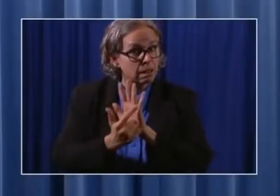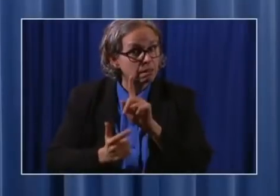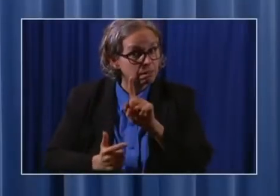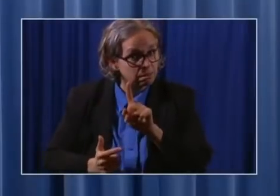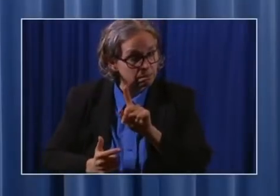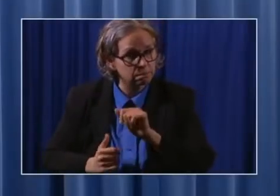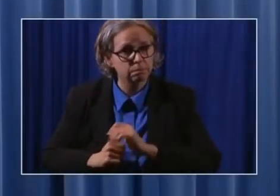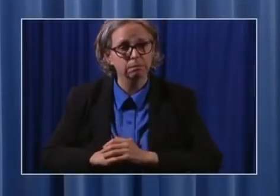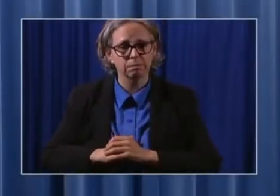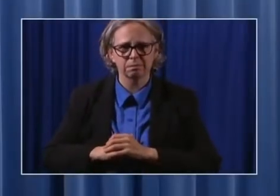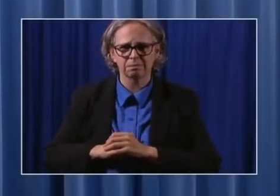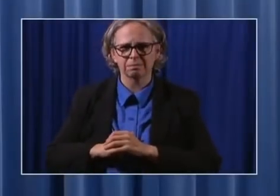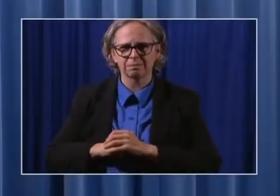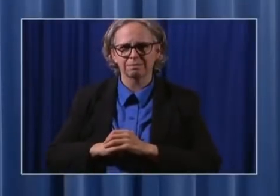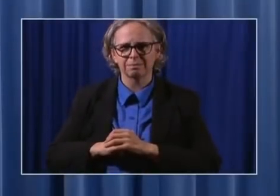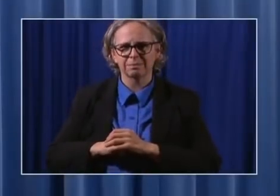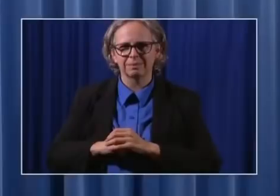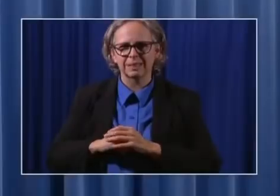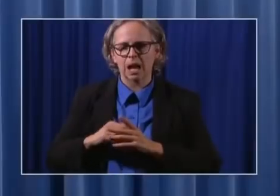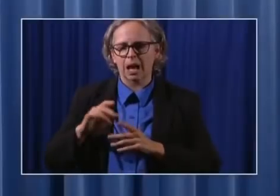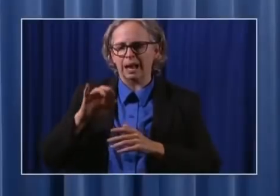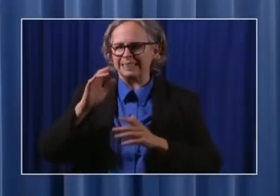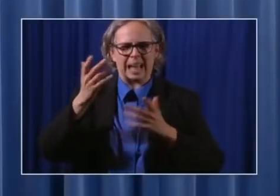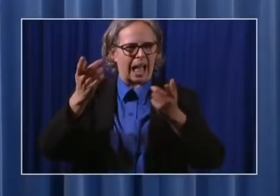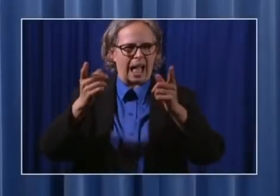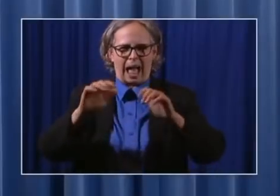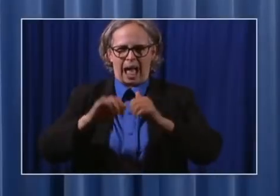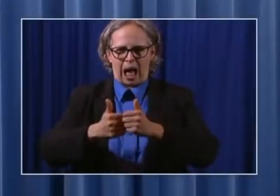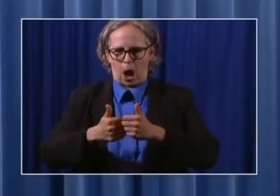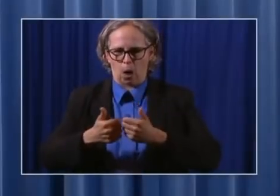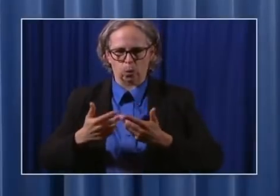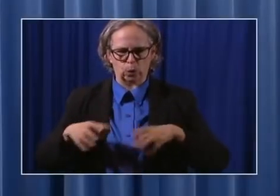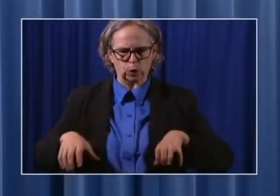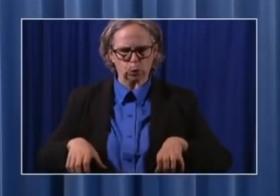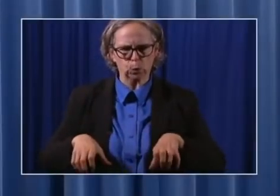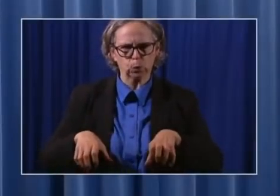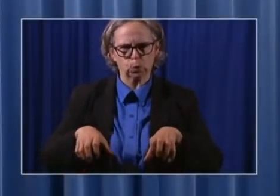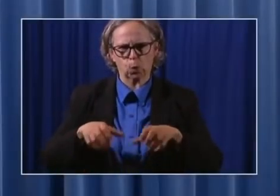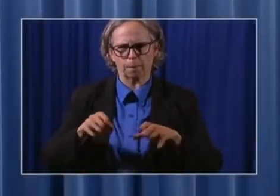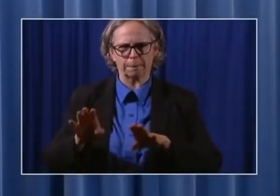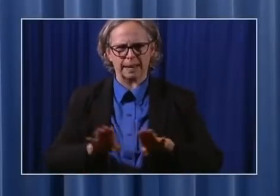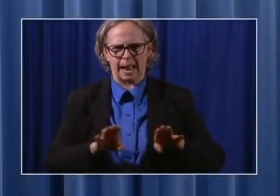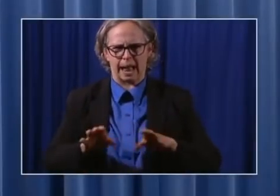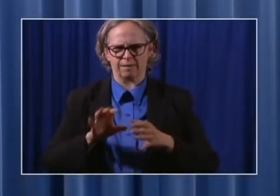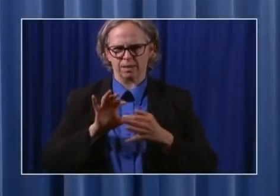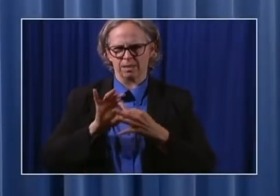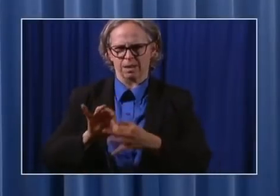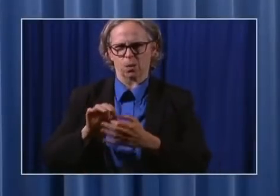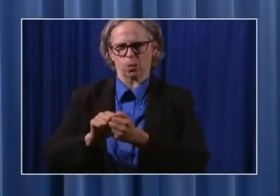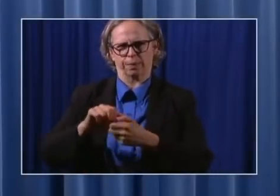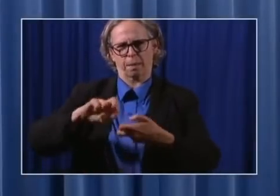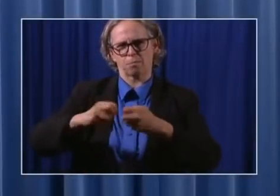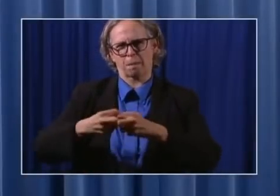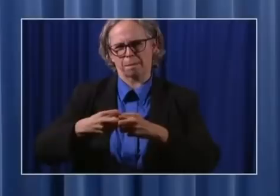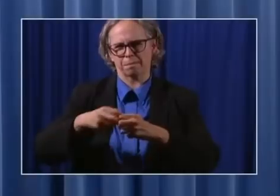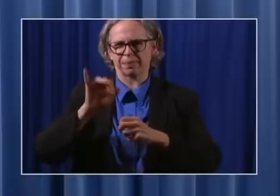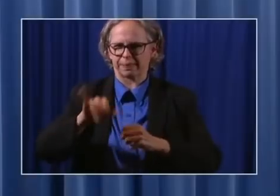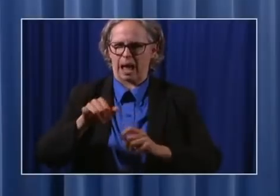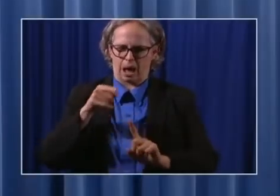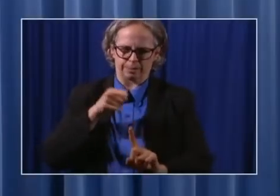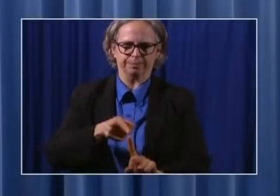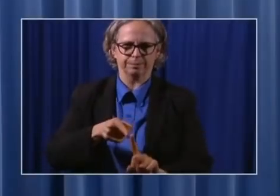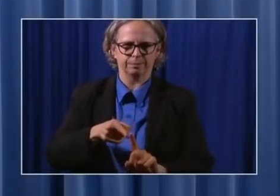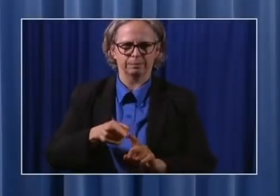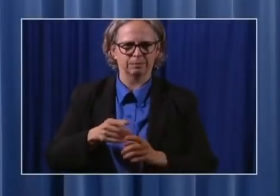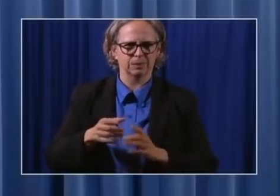them where the problem appears to be, or the problem is, in regard to what Mr. Householder